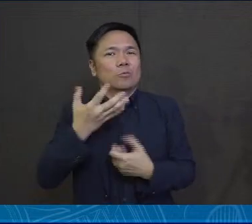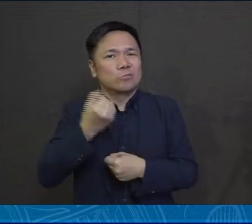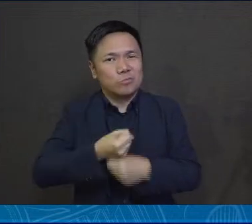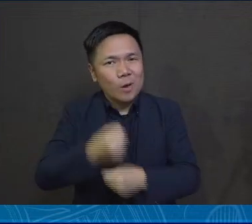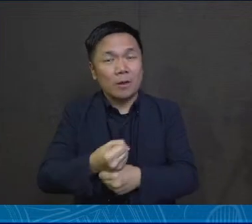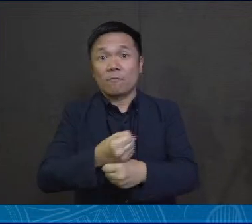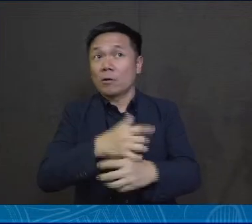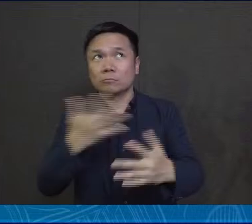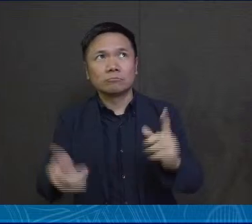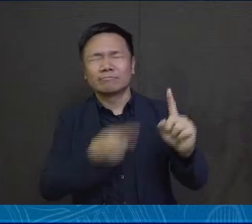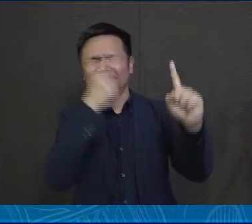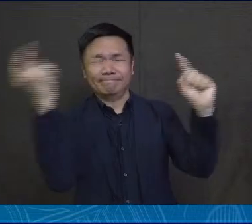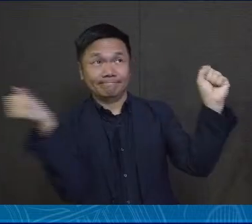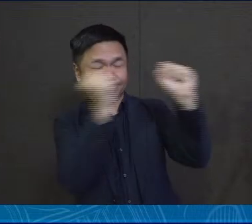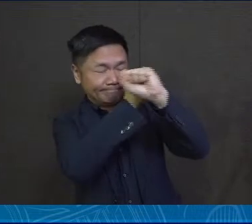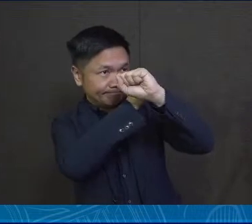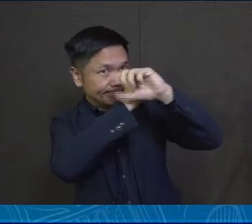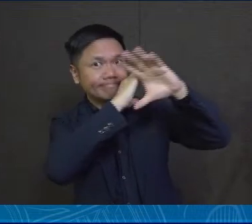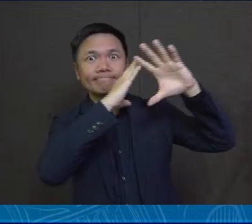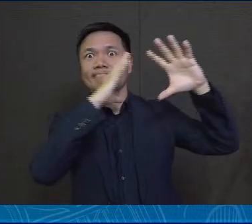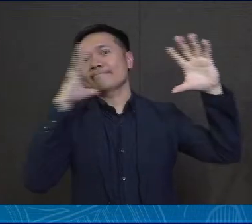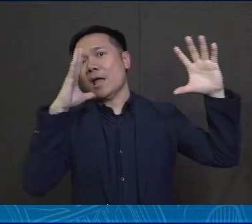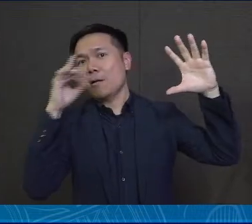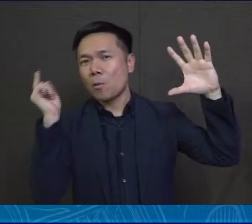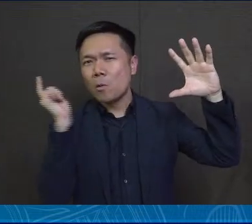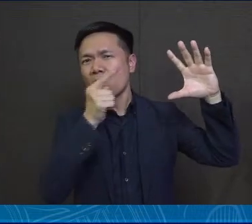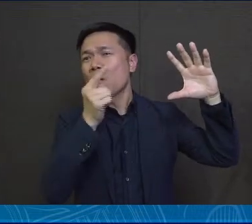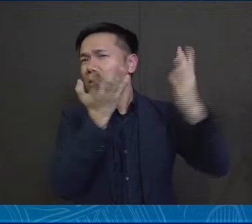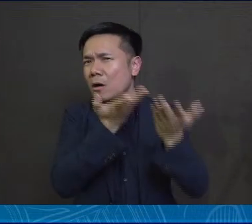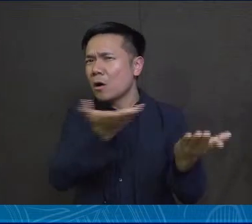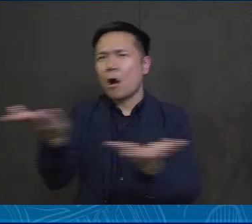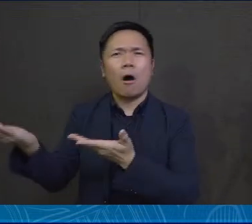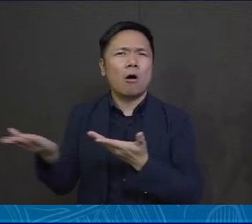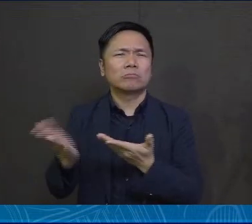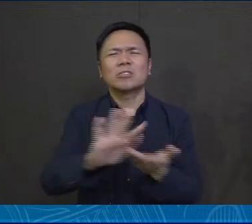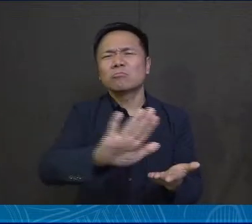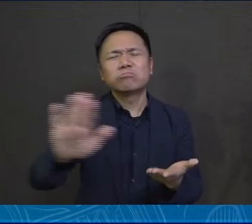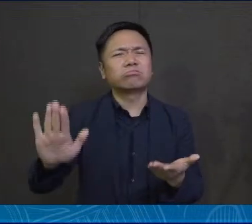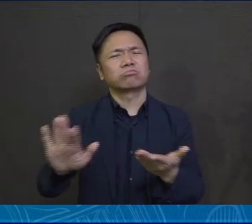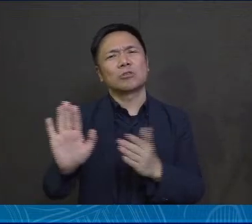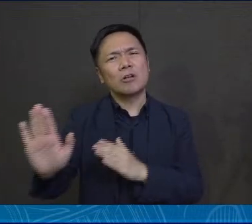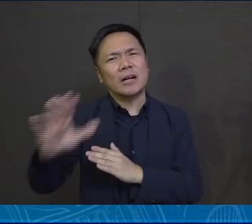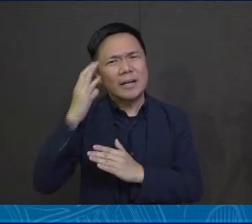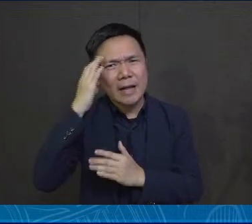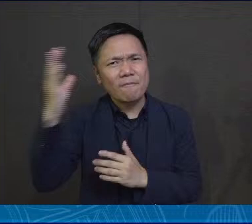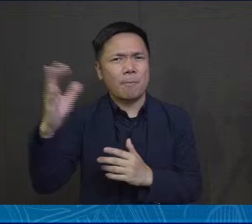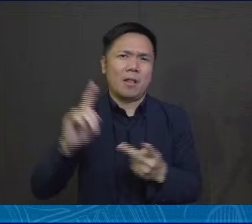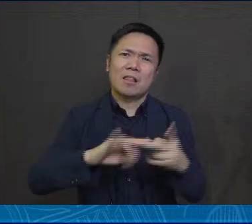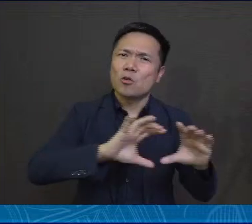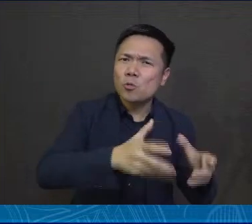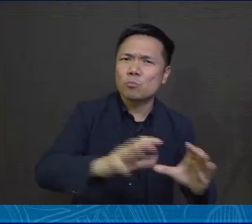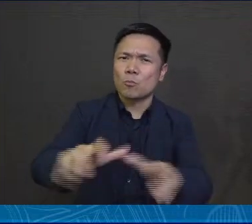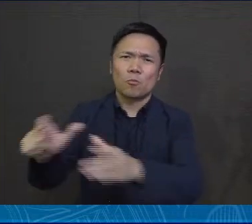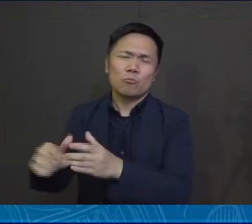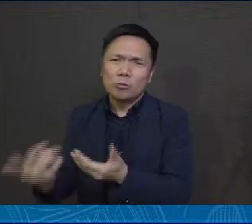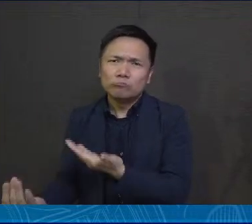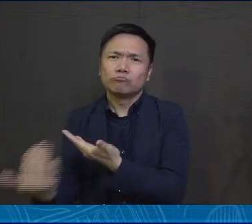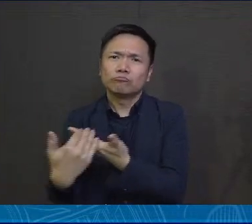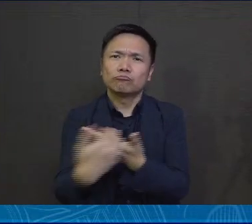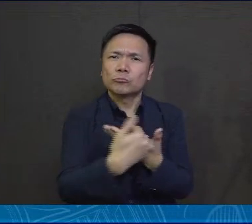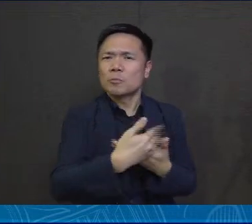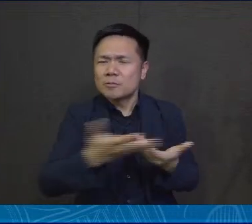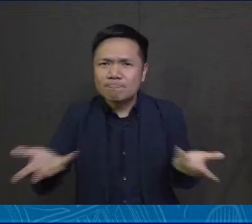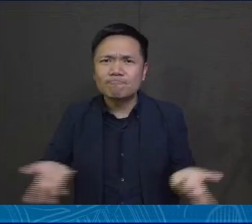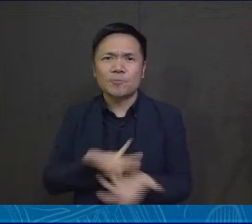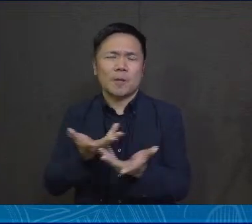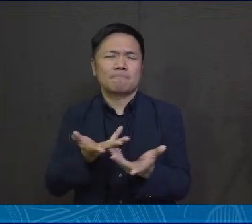progressing forward as respective stakeholders, partners, and governments that are here amongst us within this room.